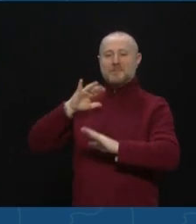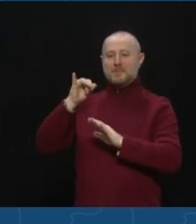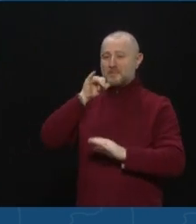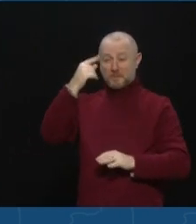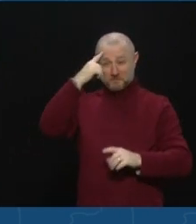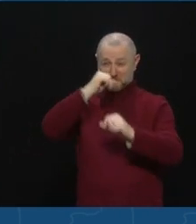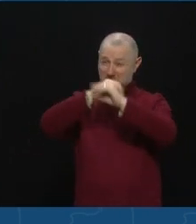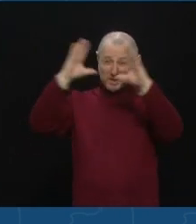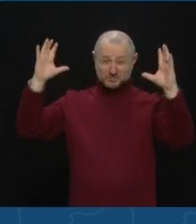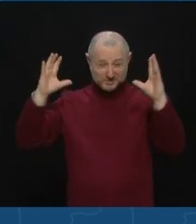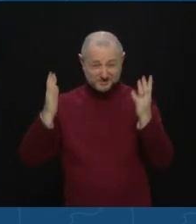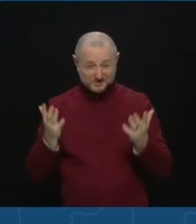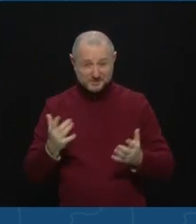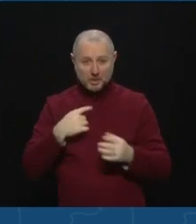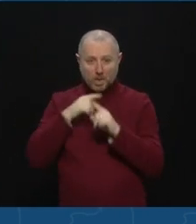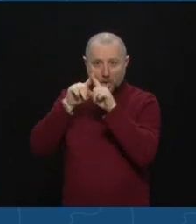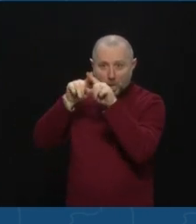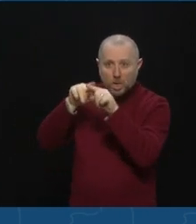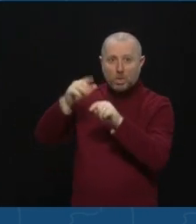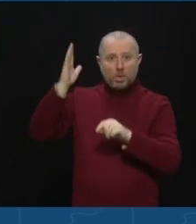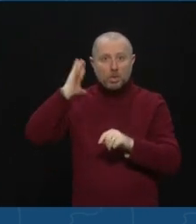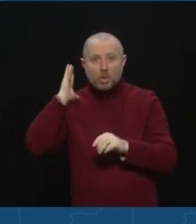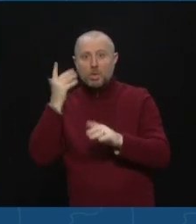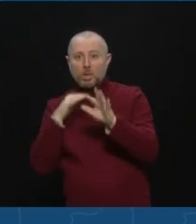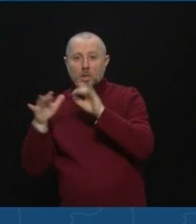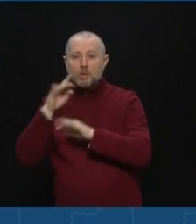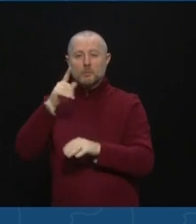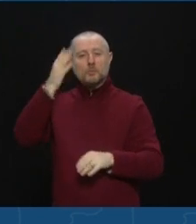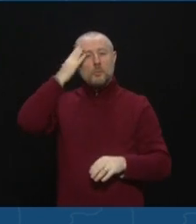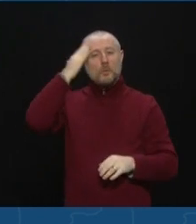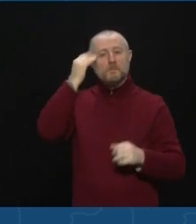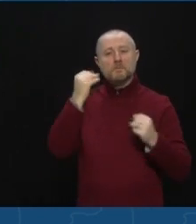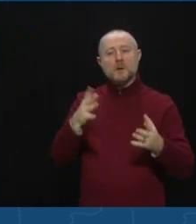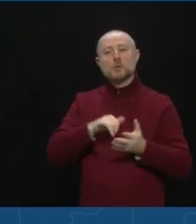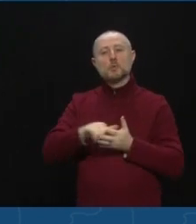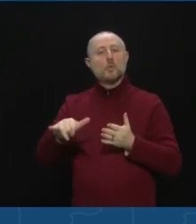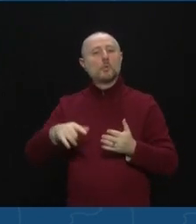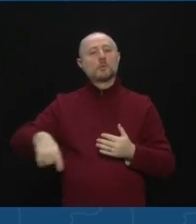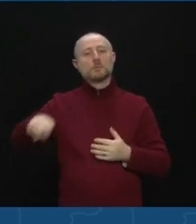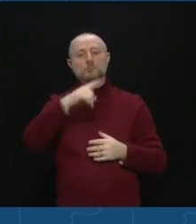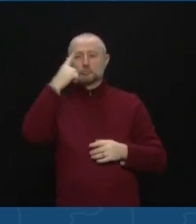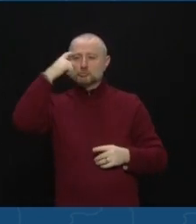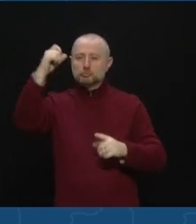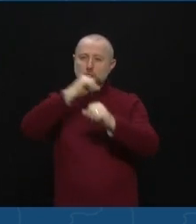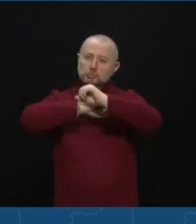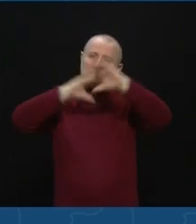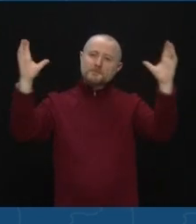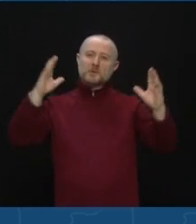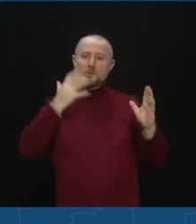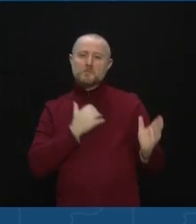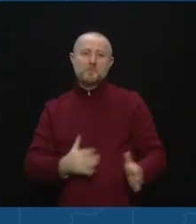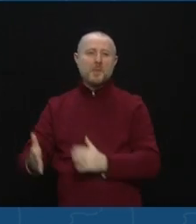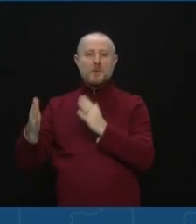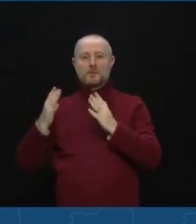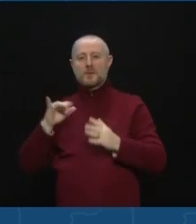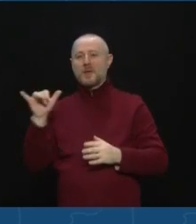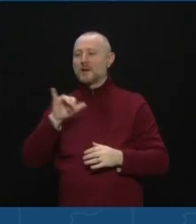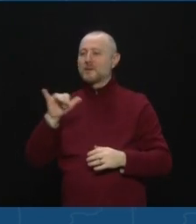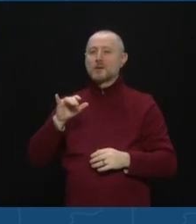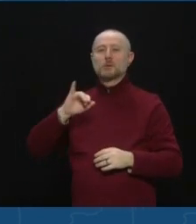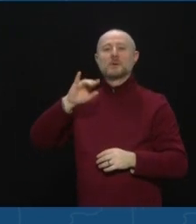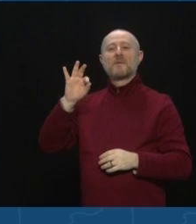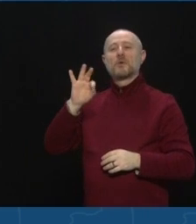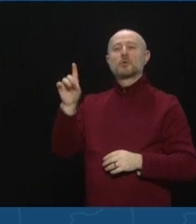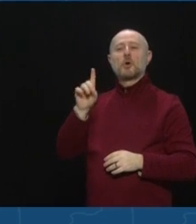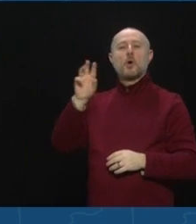our history and the legacy of the daring, visionary New Yorkers who came before us. Leaders like FDR, who weathered some of the most intense